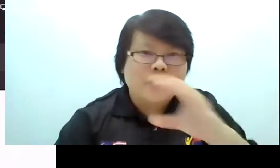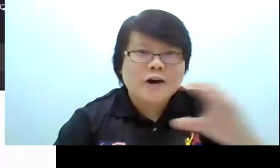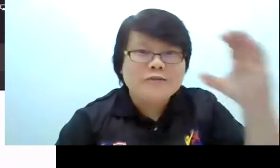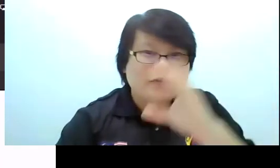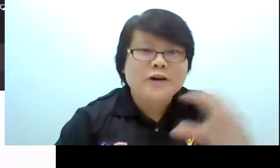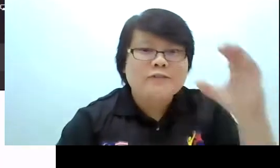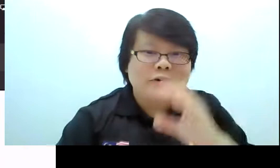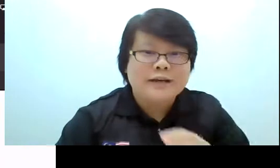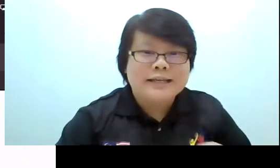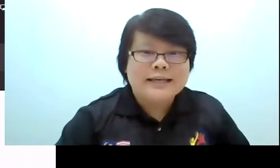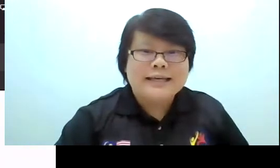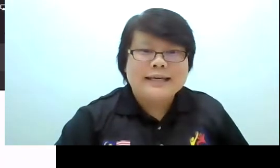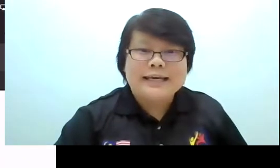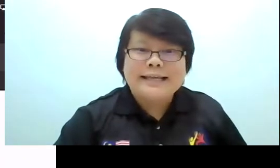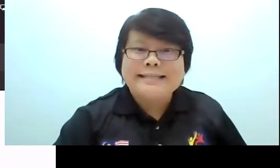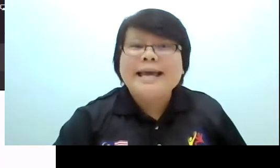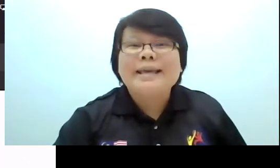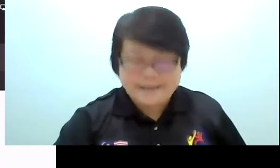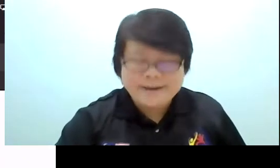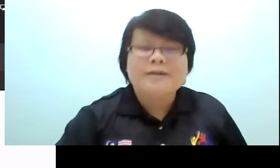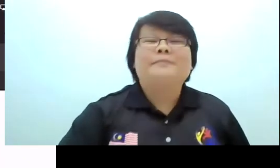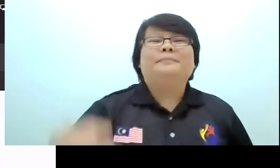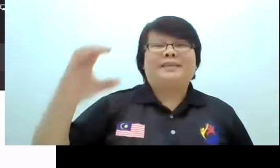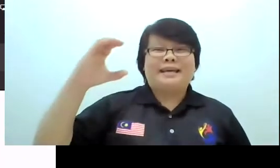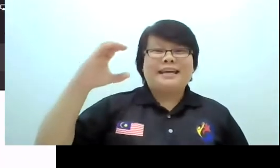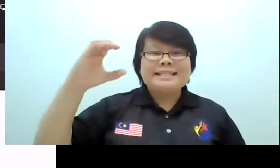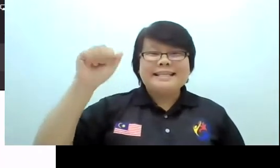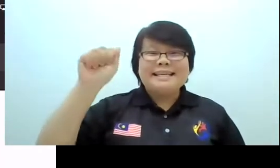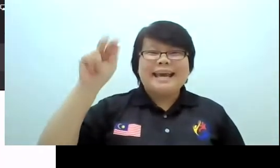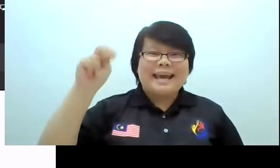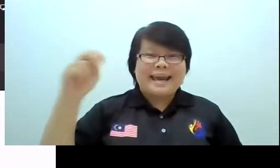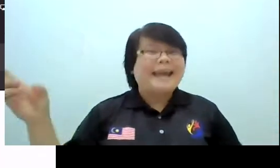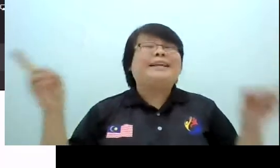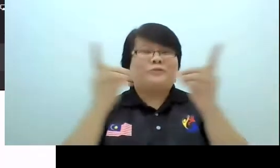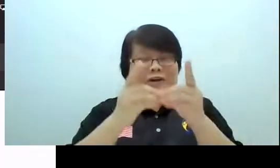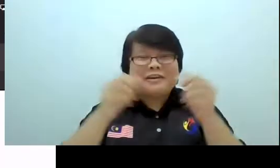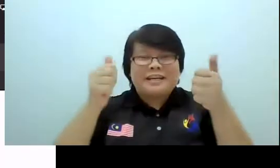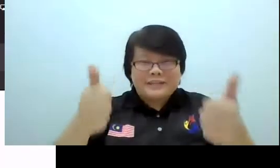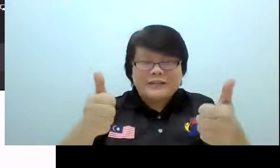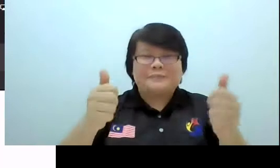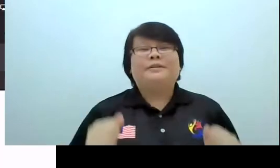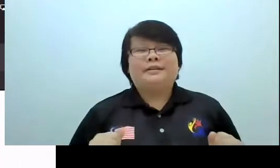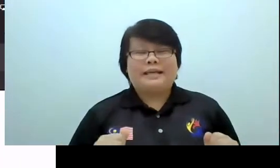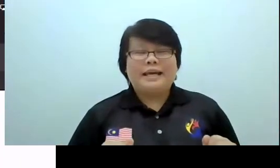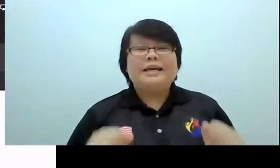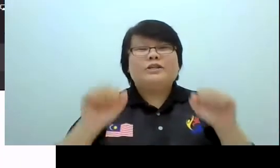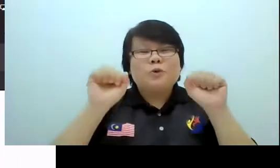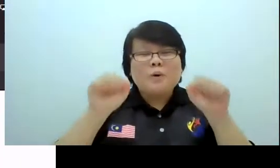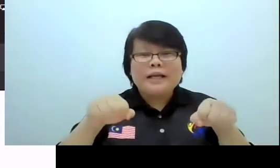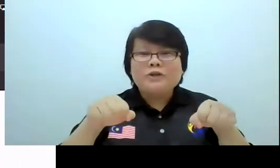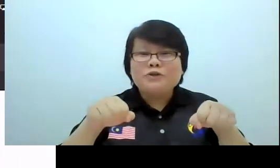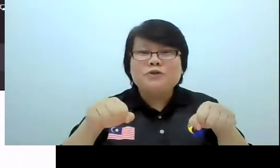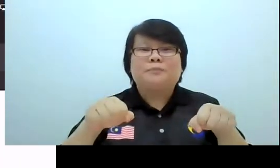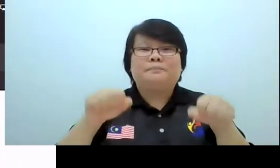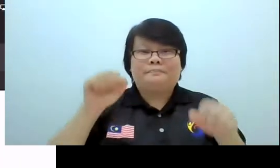Where? Fine. It's here. Okay, C-A-N. You found it. Good. Okay, so